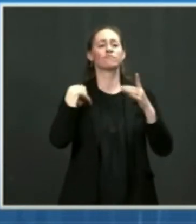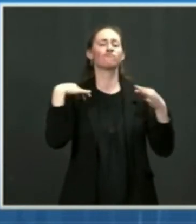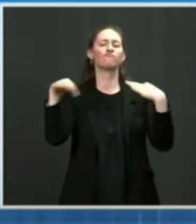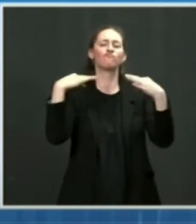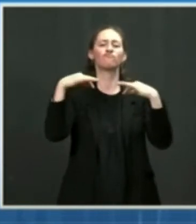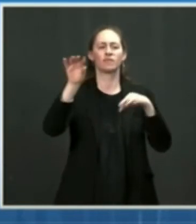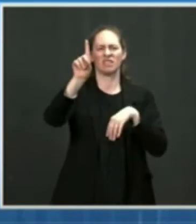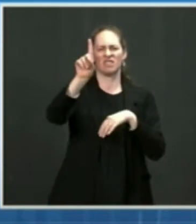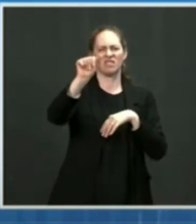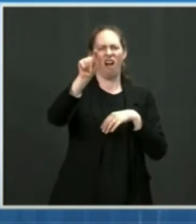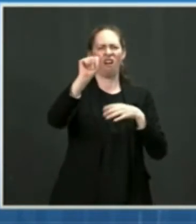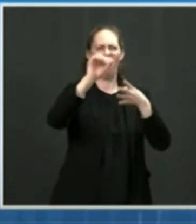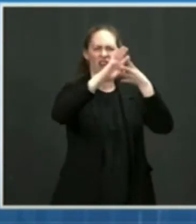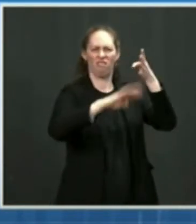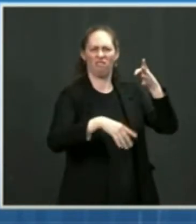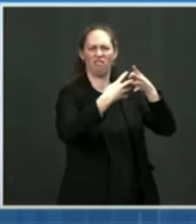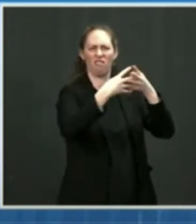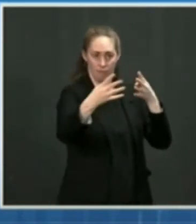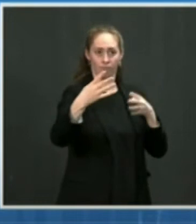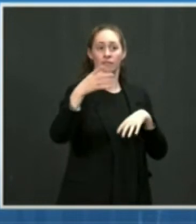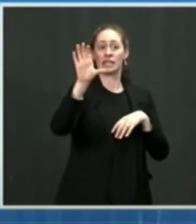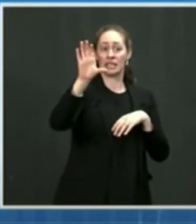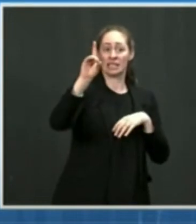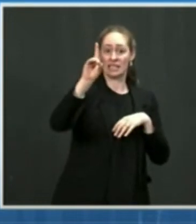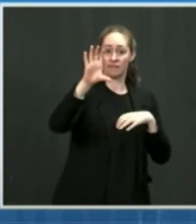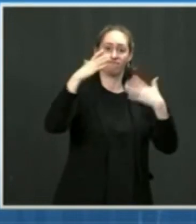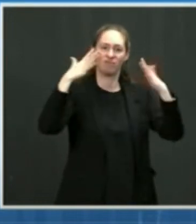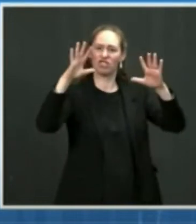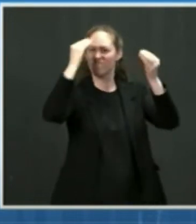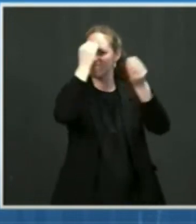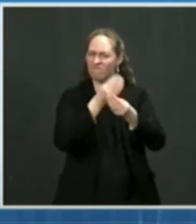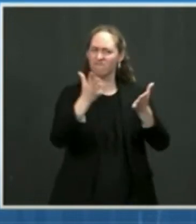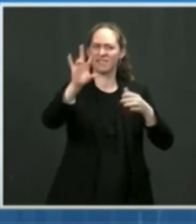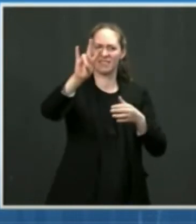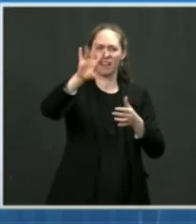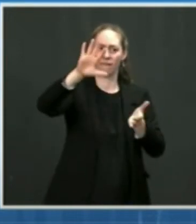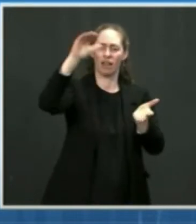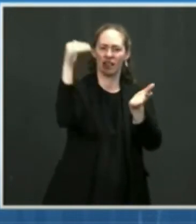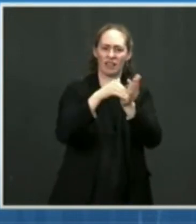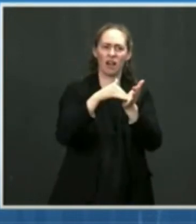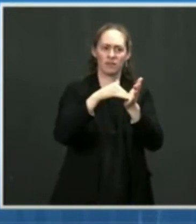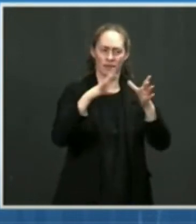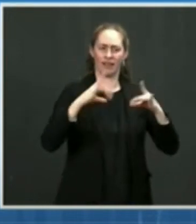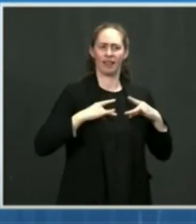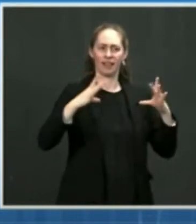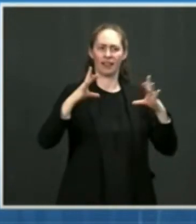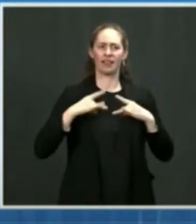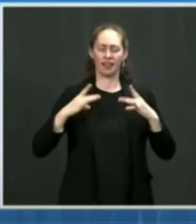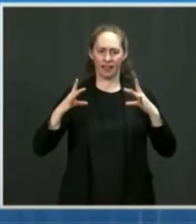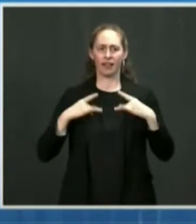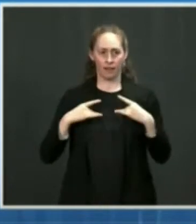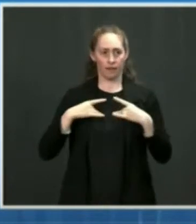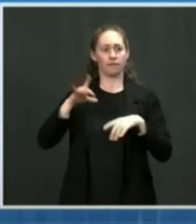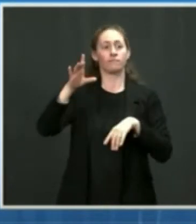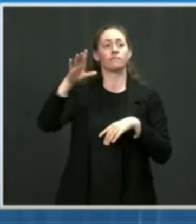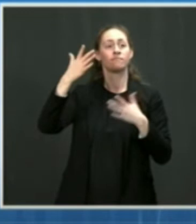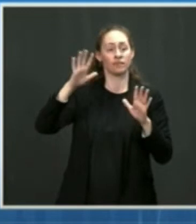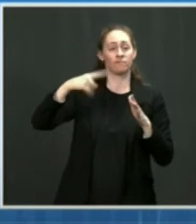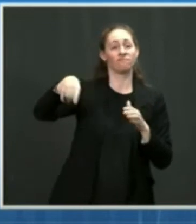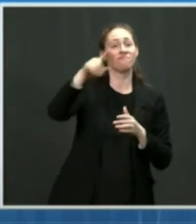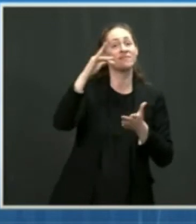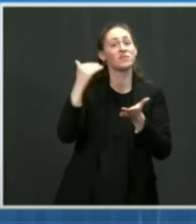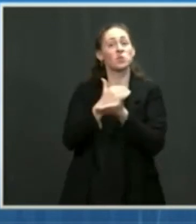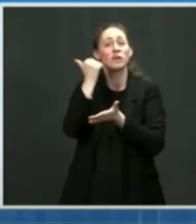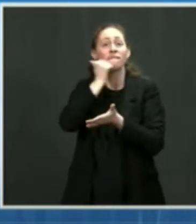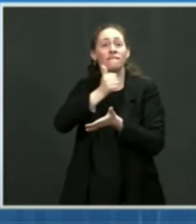reported 75,000 cases and 81,000 cases of COVID-19 each day. As such, CDC's